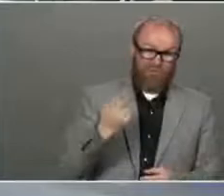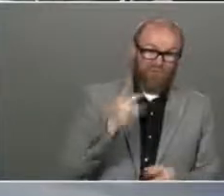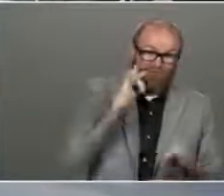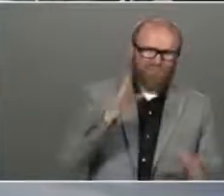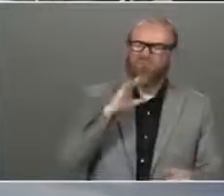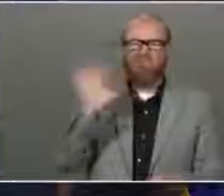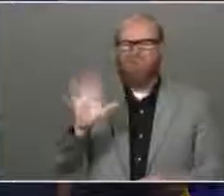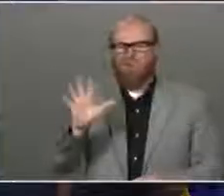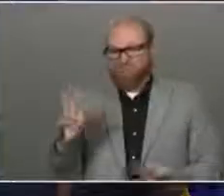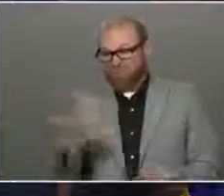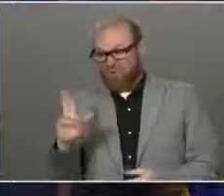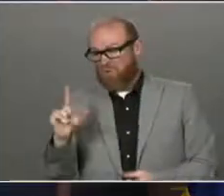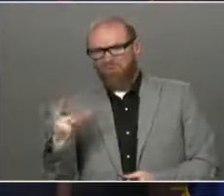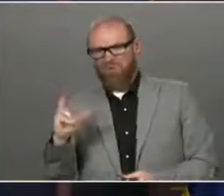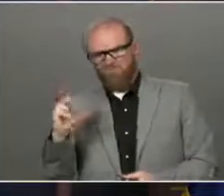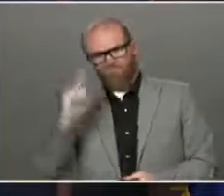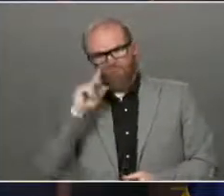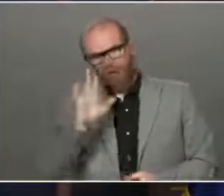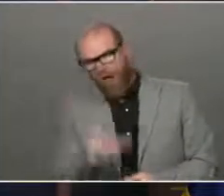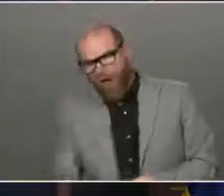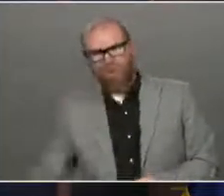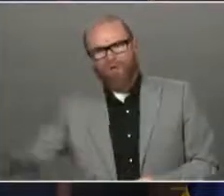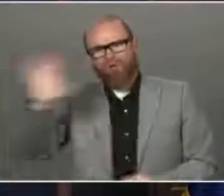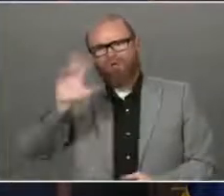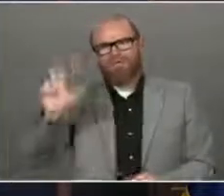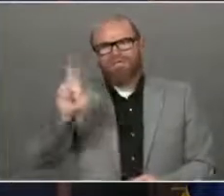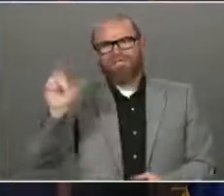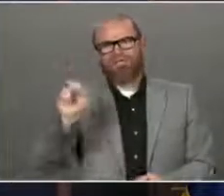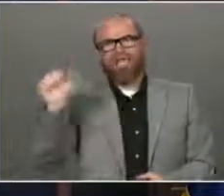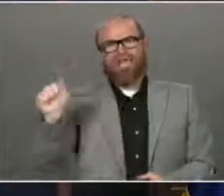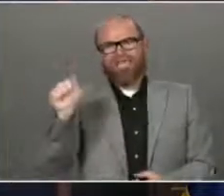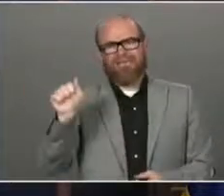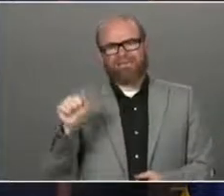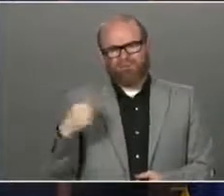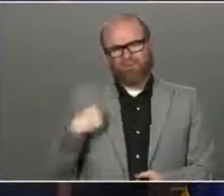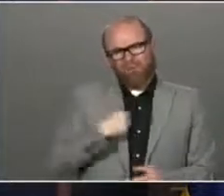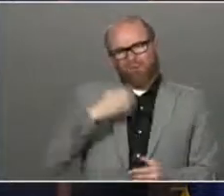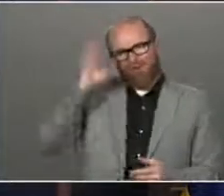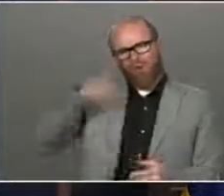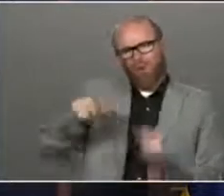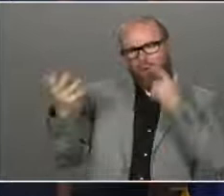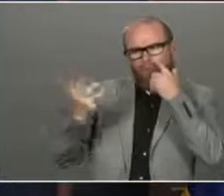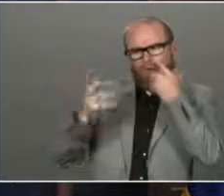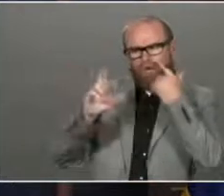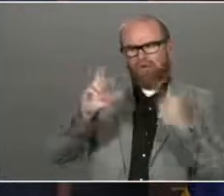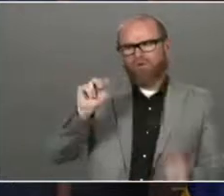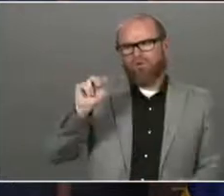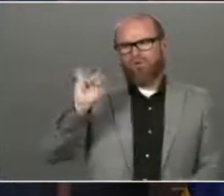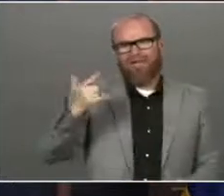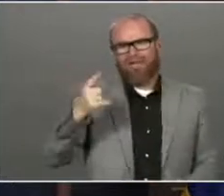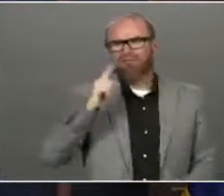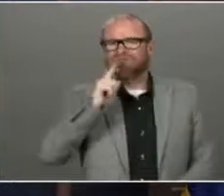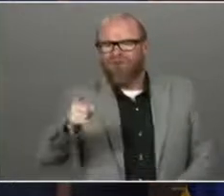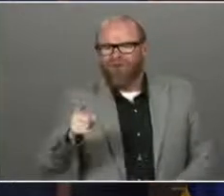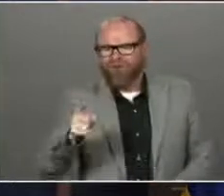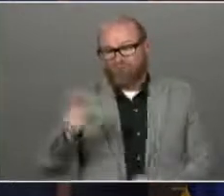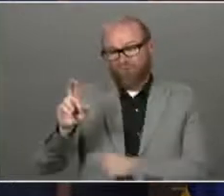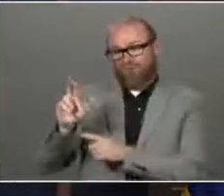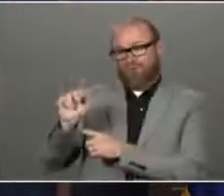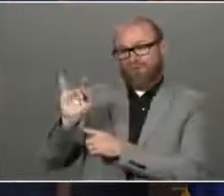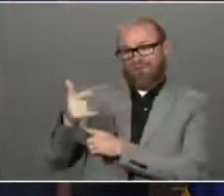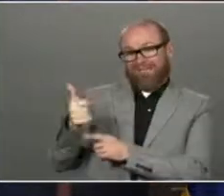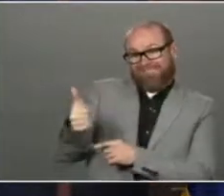not just based here on Utah. I mean, we already know what the ratings are, and we're going to be just like every other state. It's not the rating